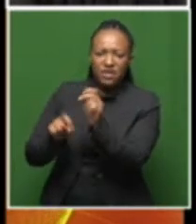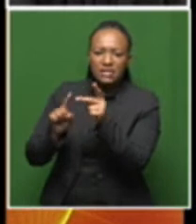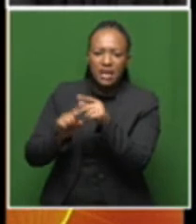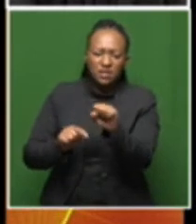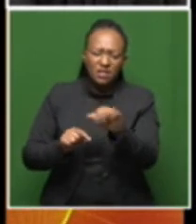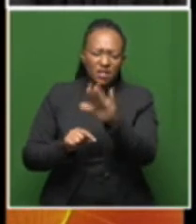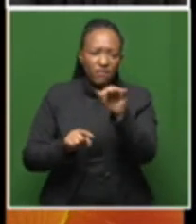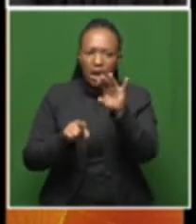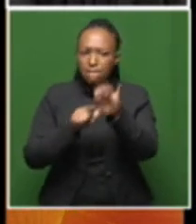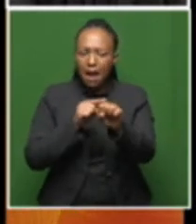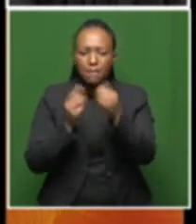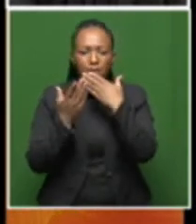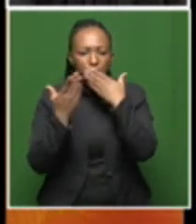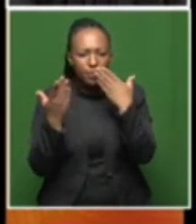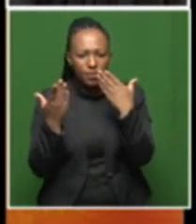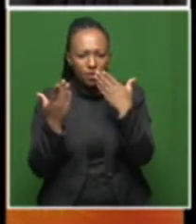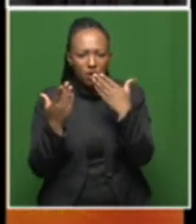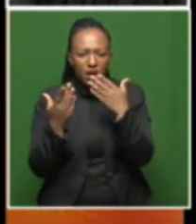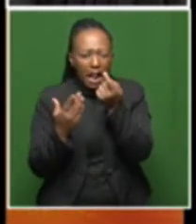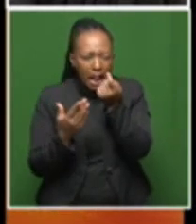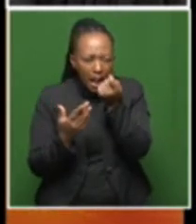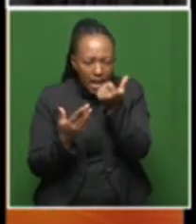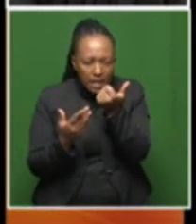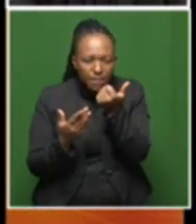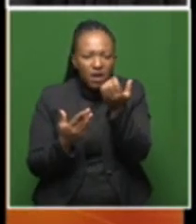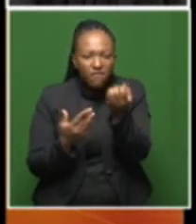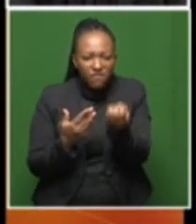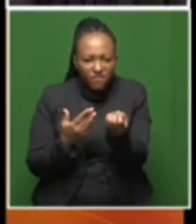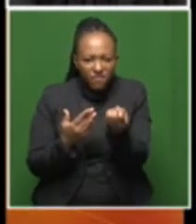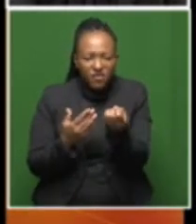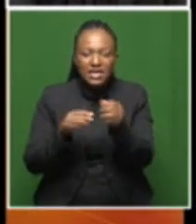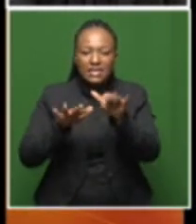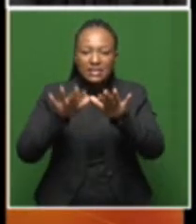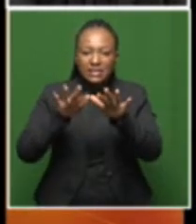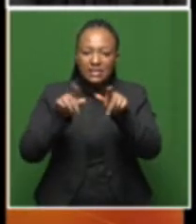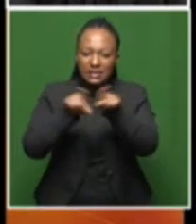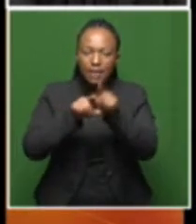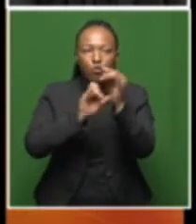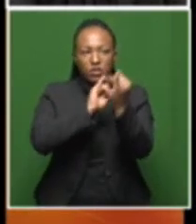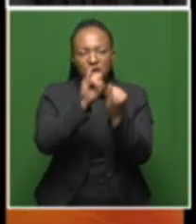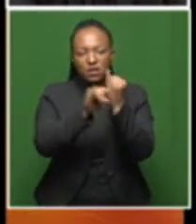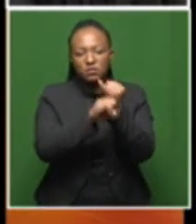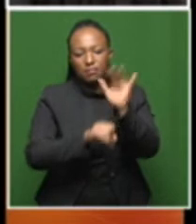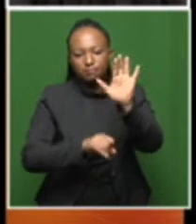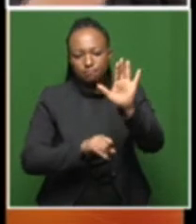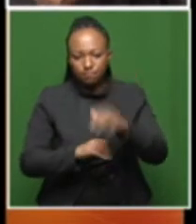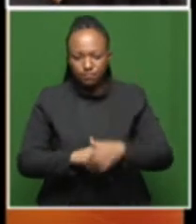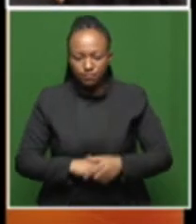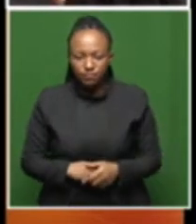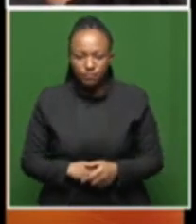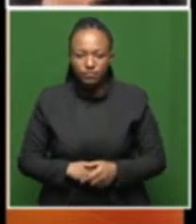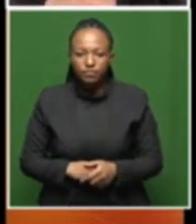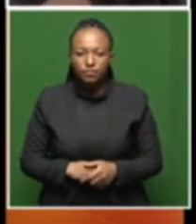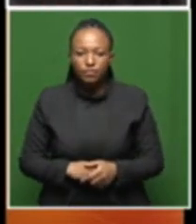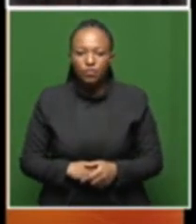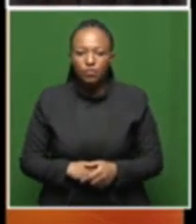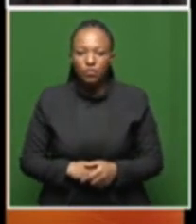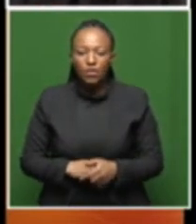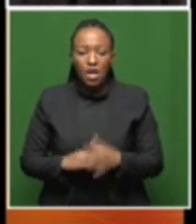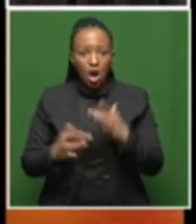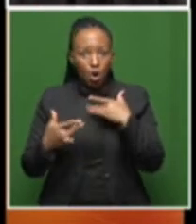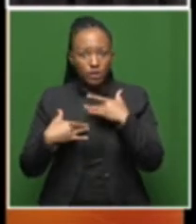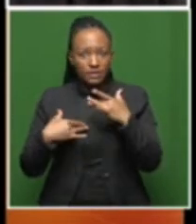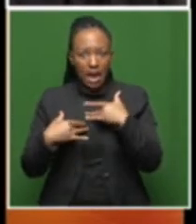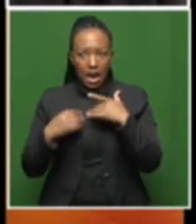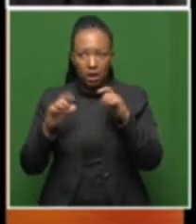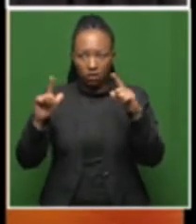South Africa is also a very small prevalence, yeah, very similar as the global prevalence. Yeah. There was a lot of